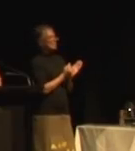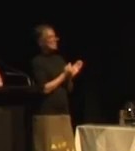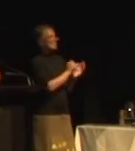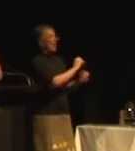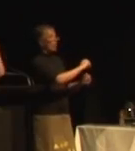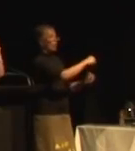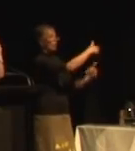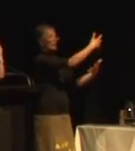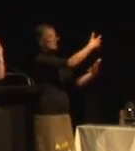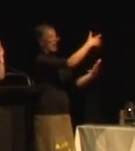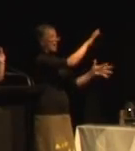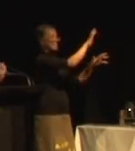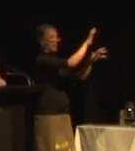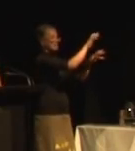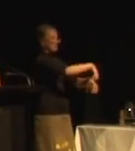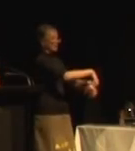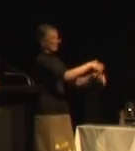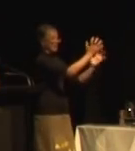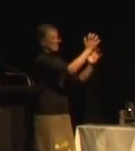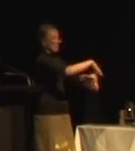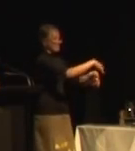website 3 times,